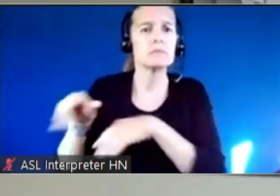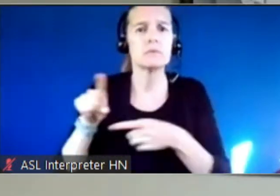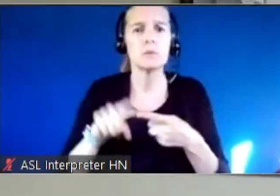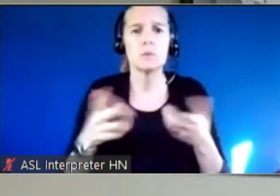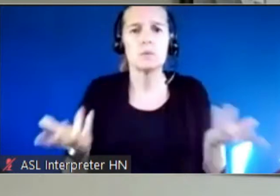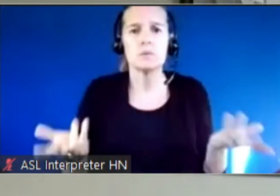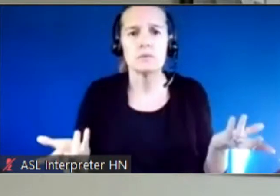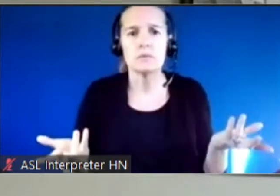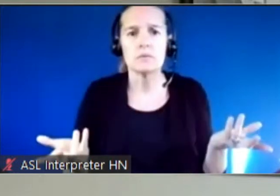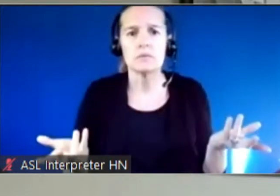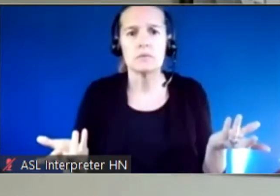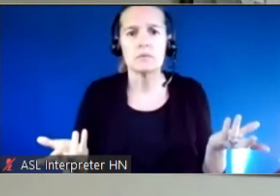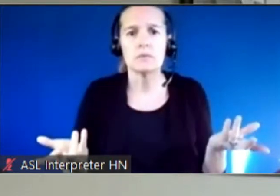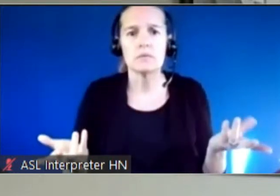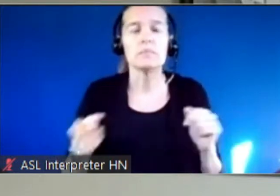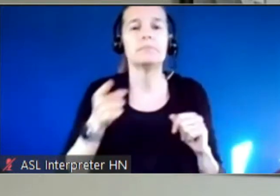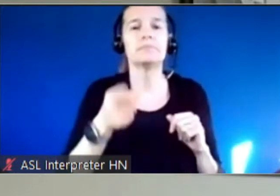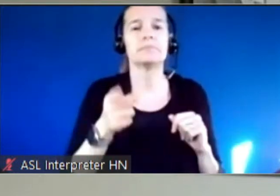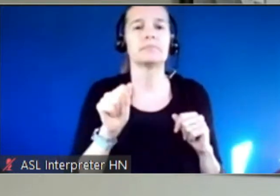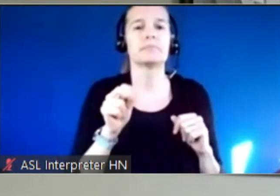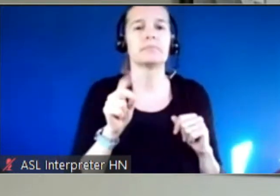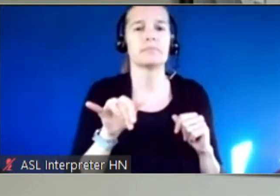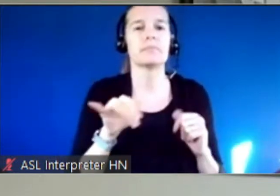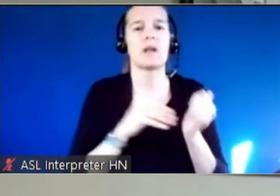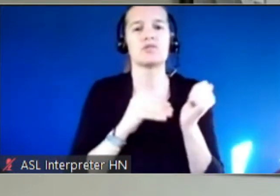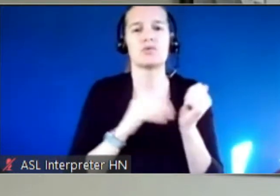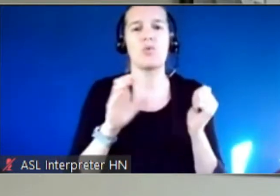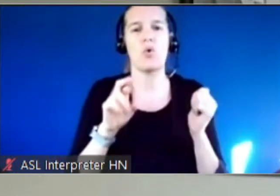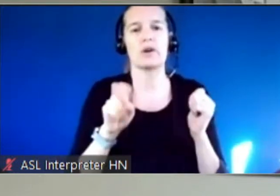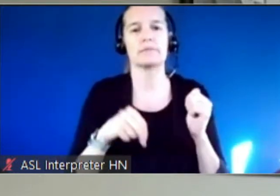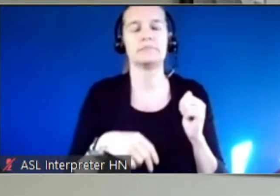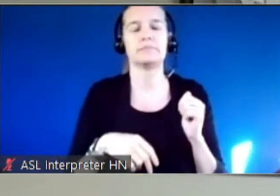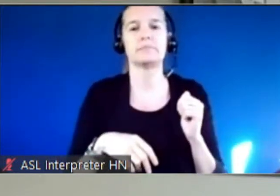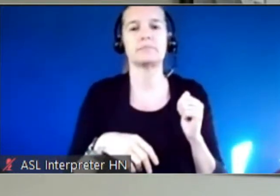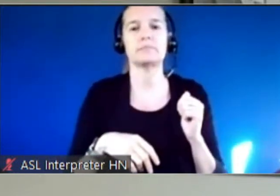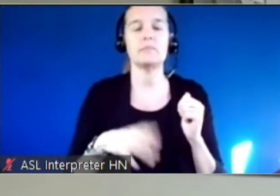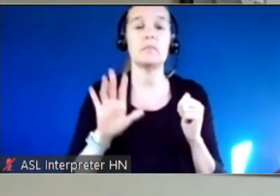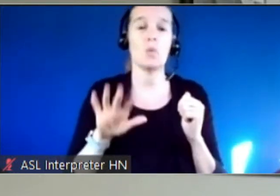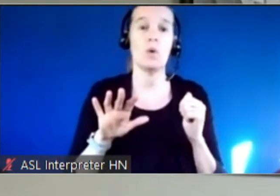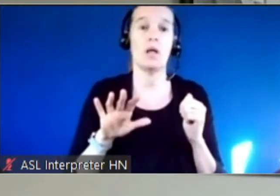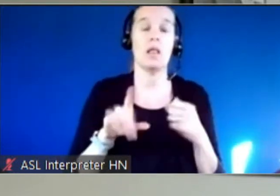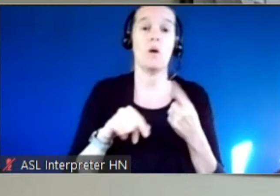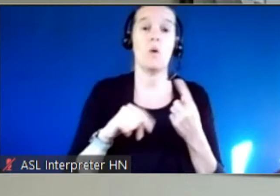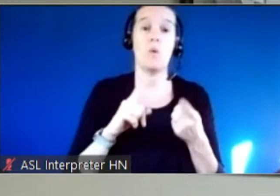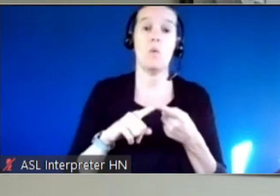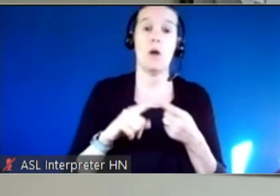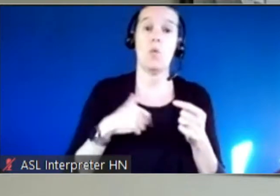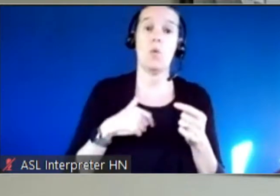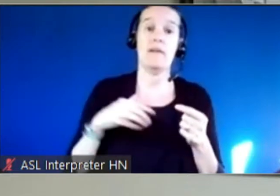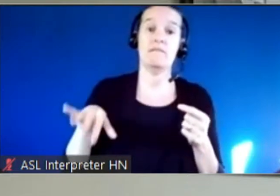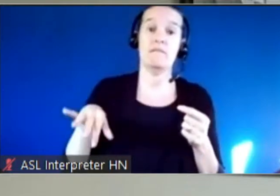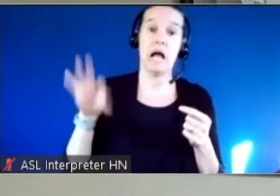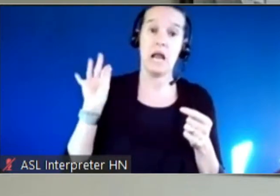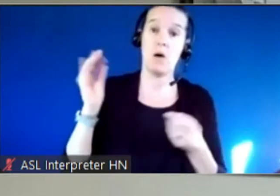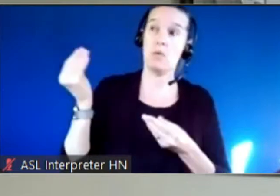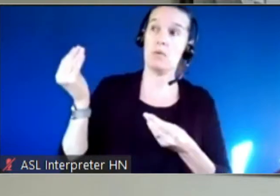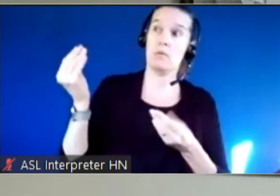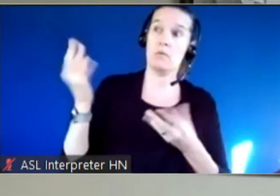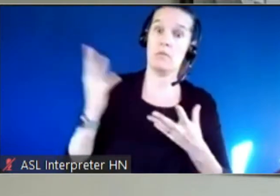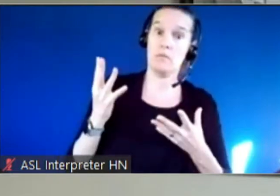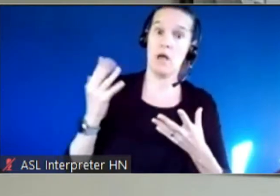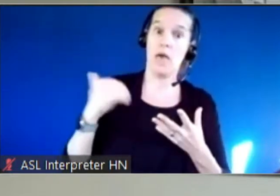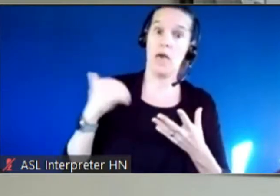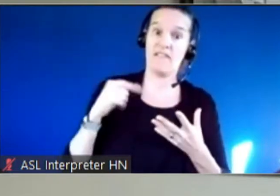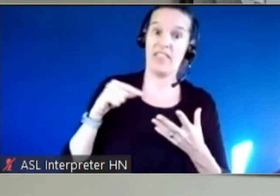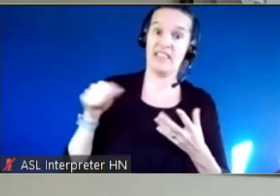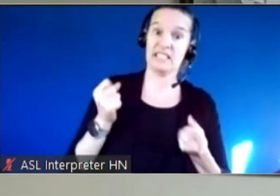Well, when we get notified of how many vaccines are coming in, we are hoping that we have an